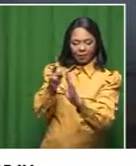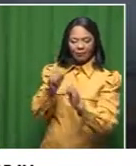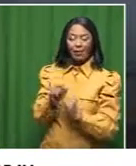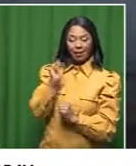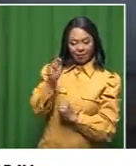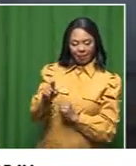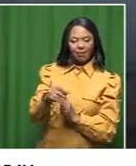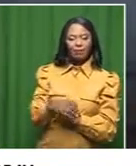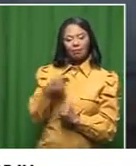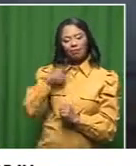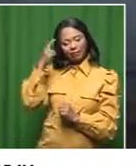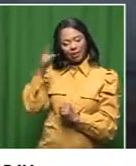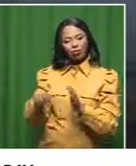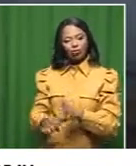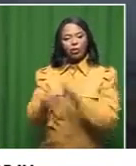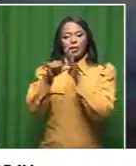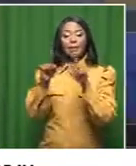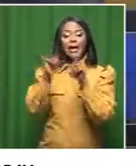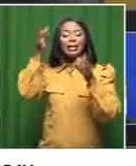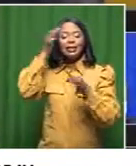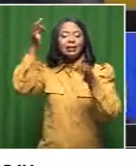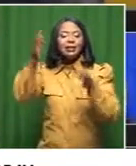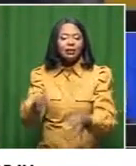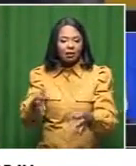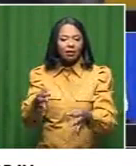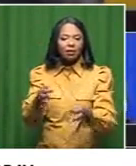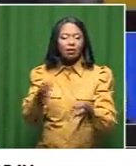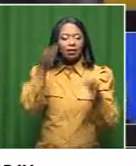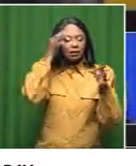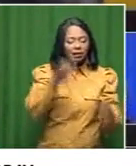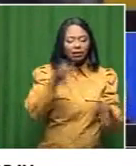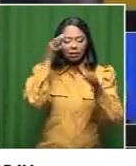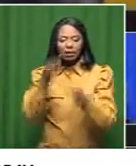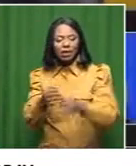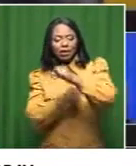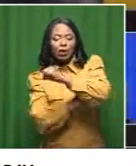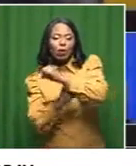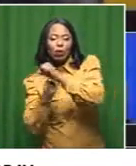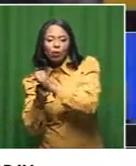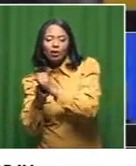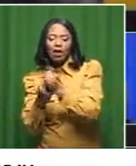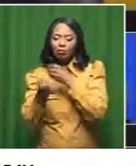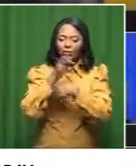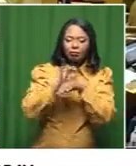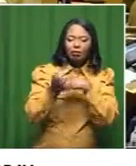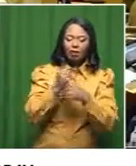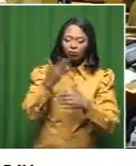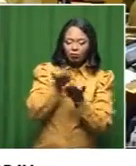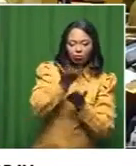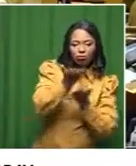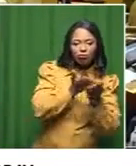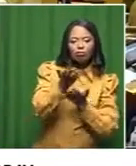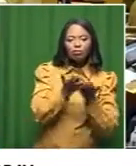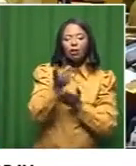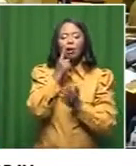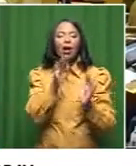these decisions, how do we get to these decisions? What does the stakeholder engagement process look like? But beyond that, again,